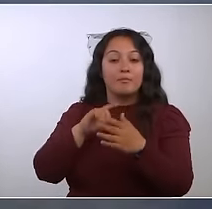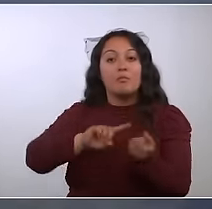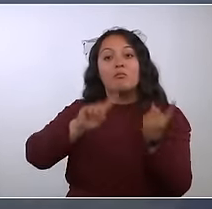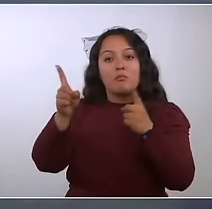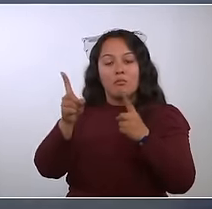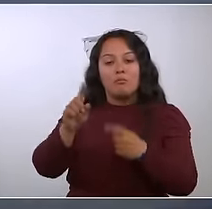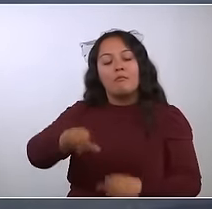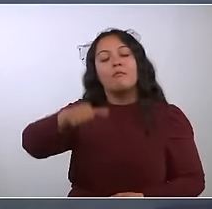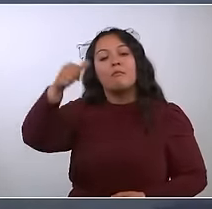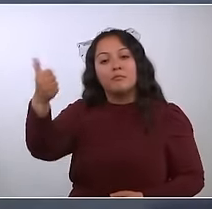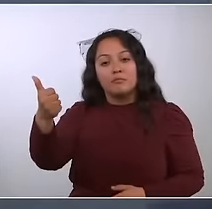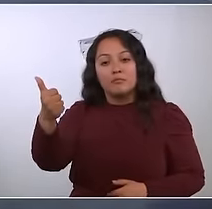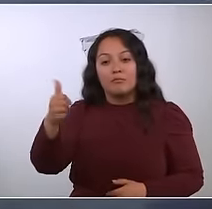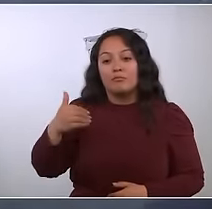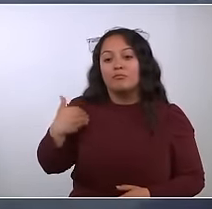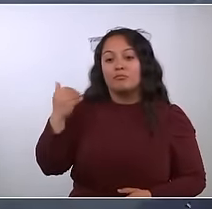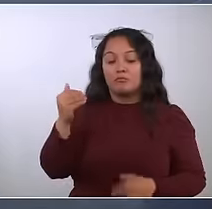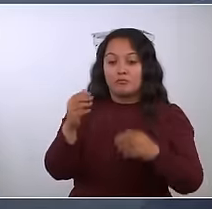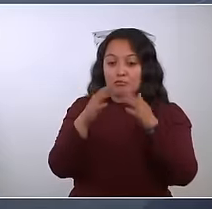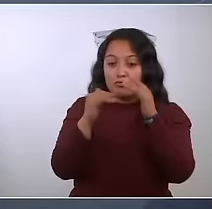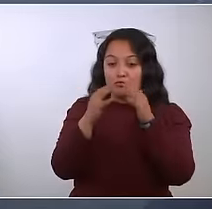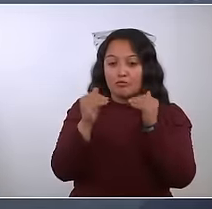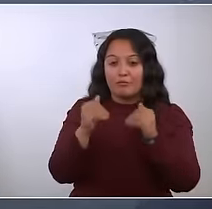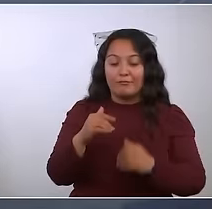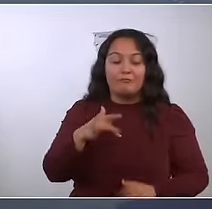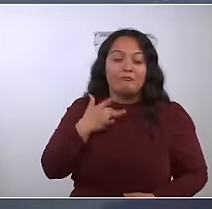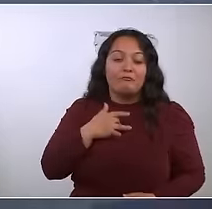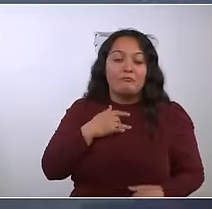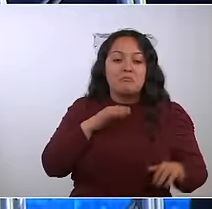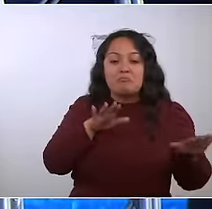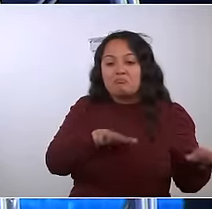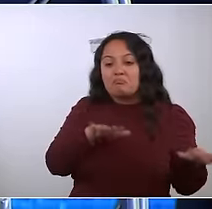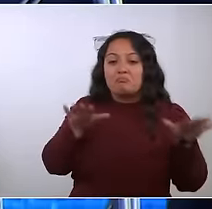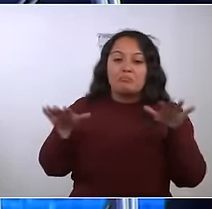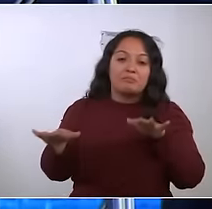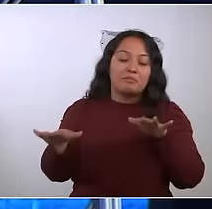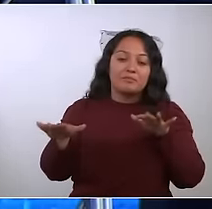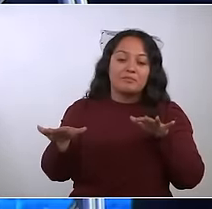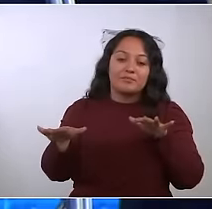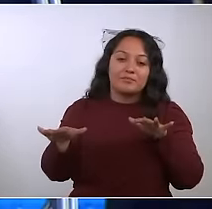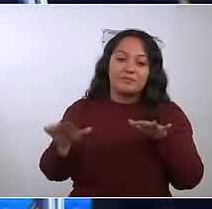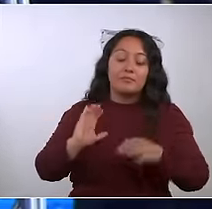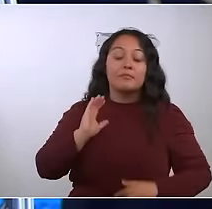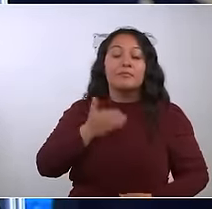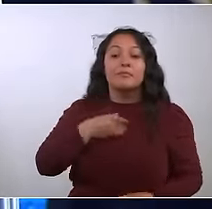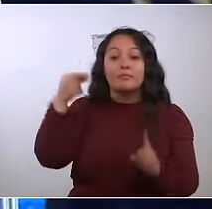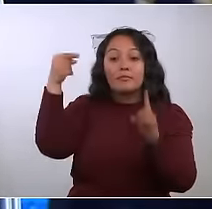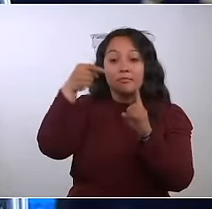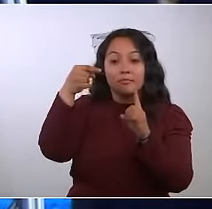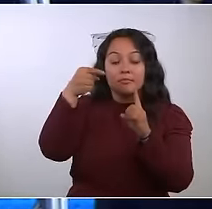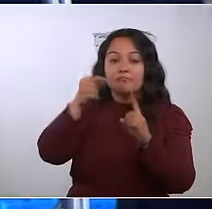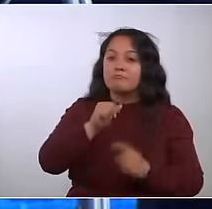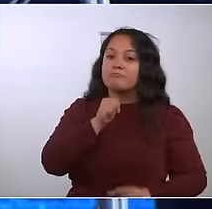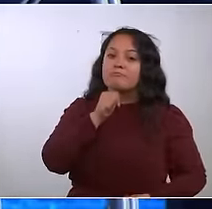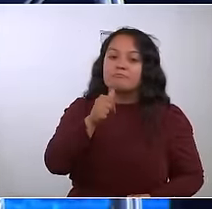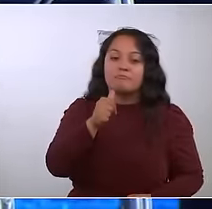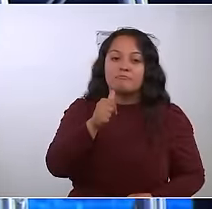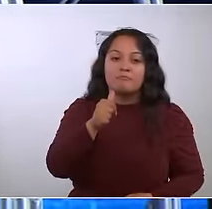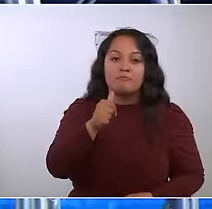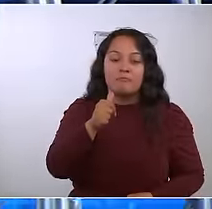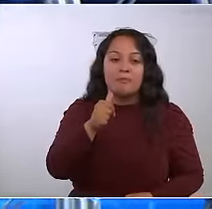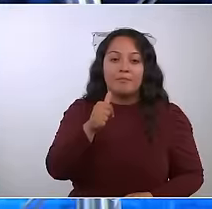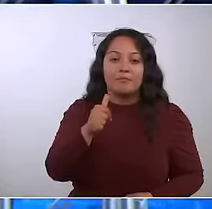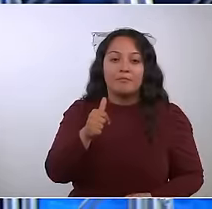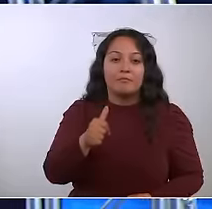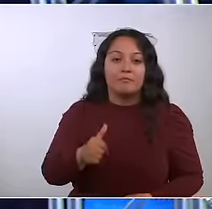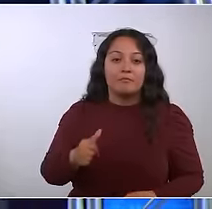otra conferencia to tickle our ears, para no, que le toquen los oídos. Our mandate, nuestro mandato, is not to get another sermon